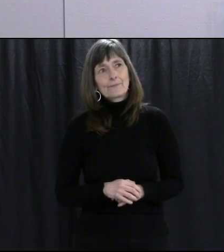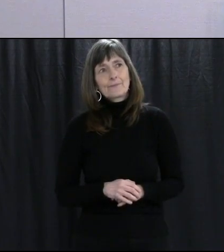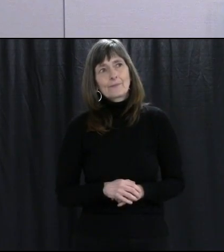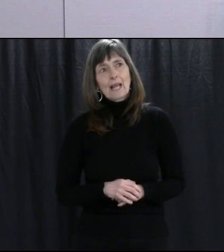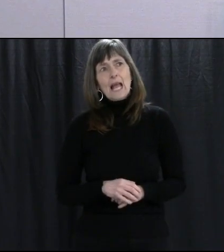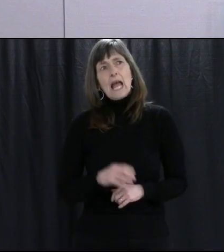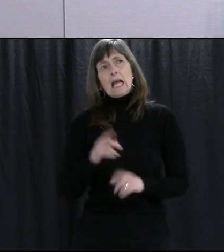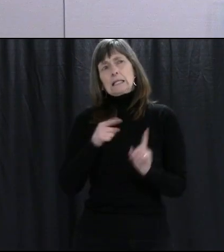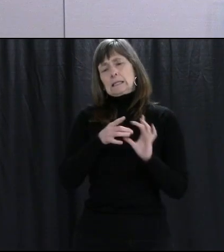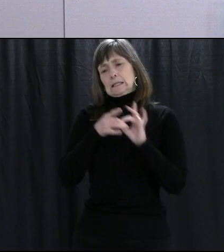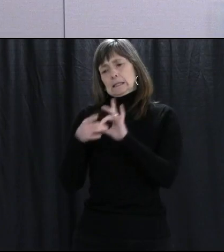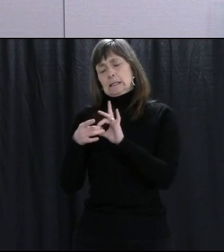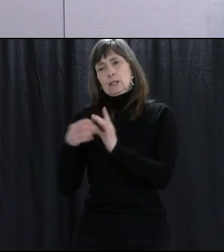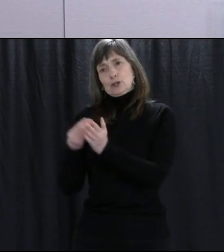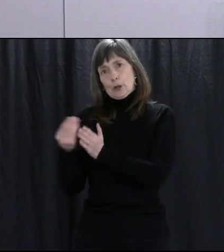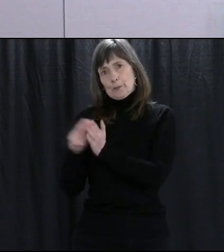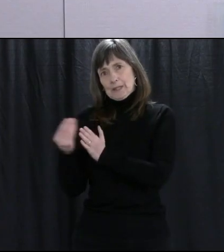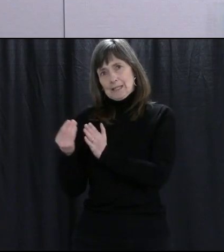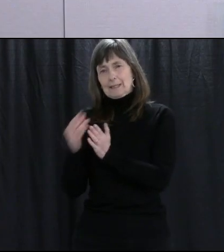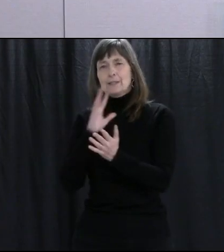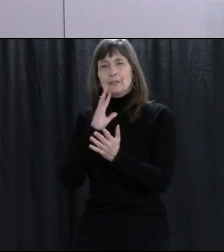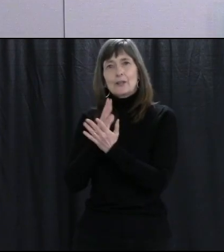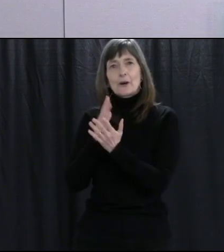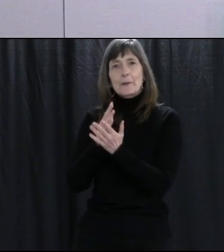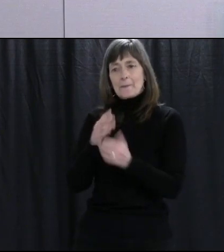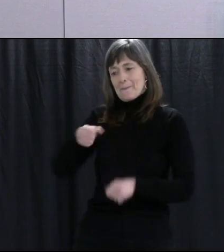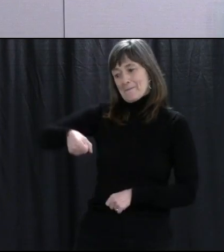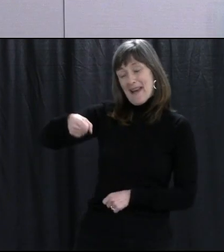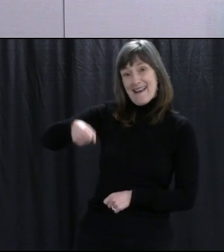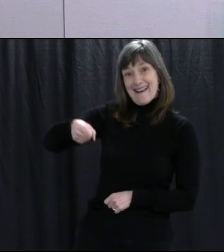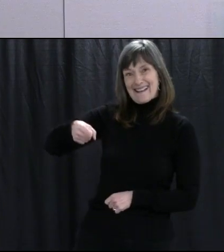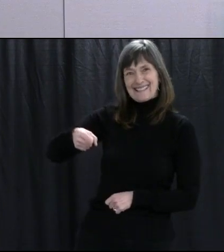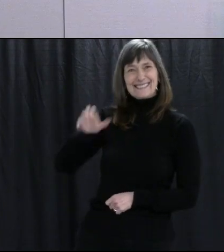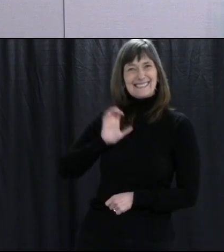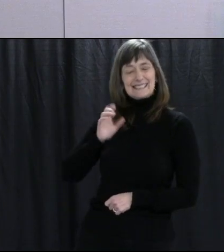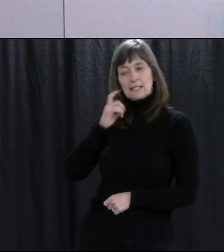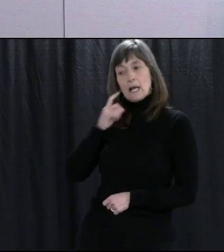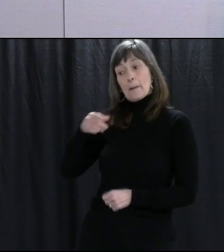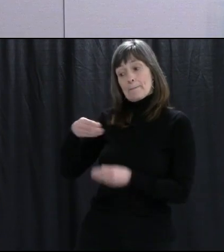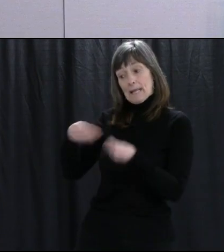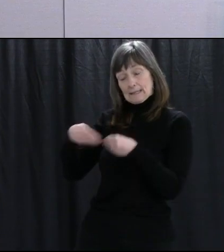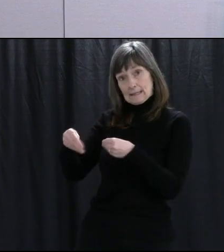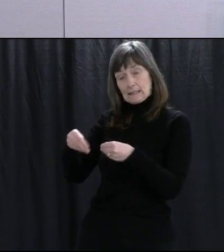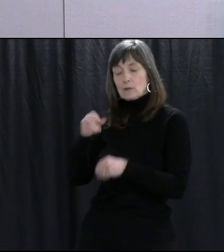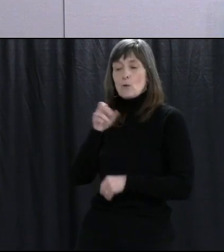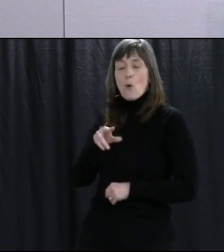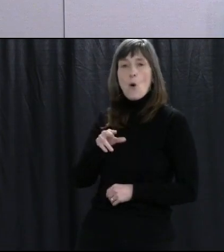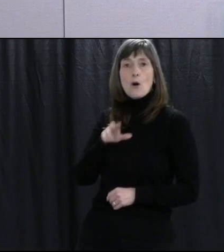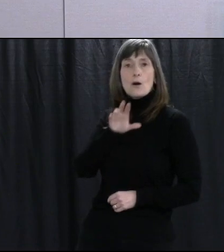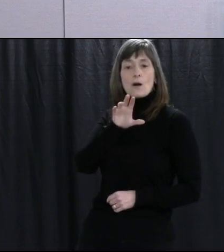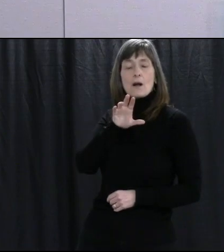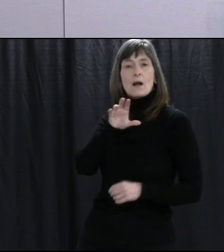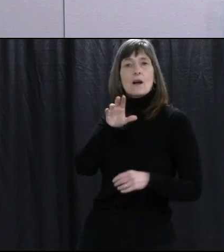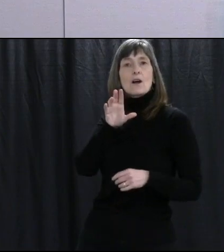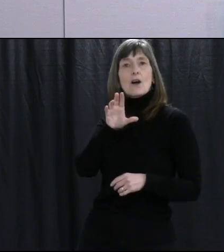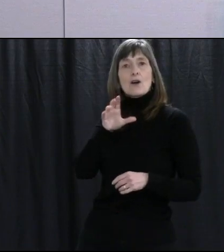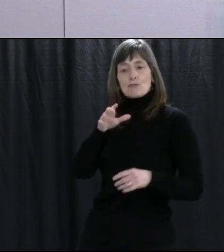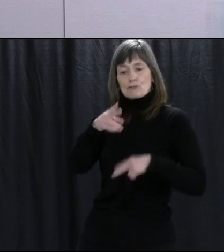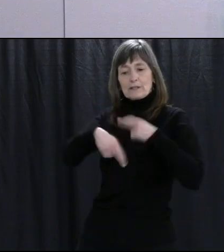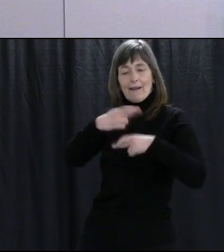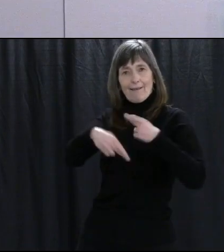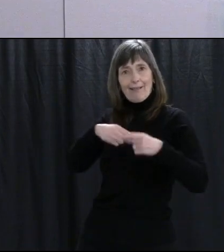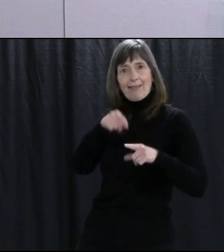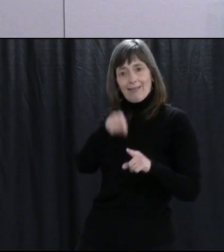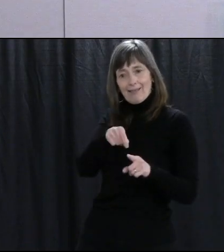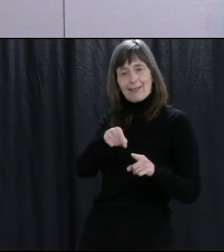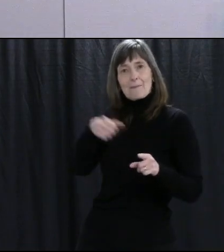around shopping was plastic bags versus cloth bags. Is there any issue with continuing to use cloth bags with groceries, or is it